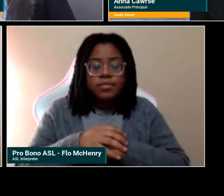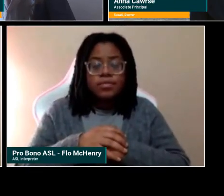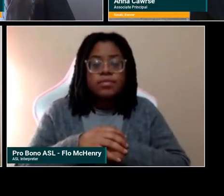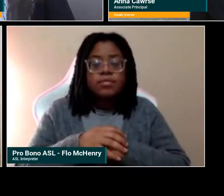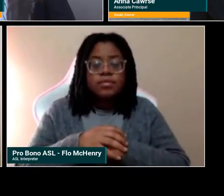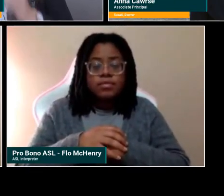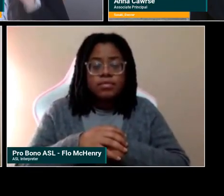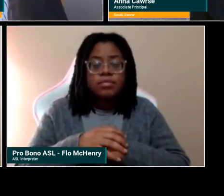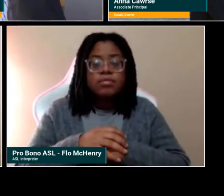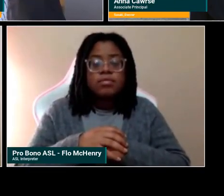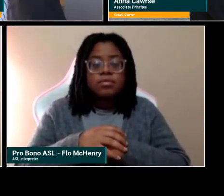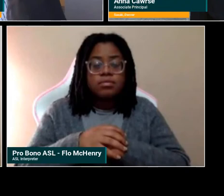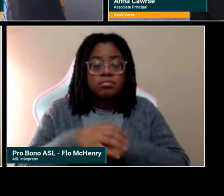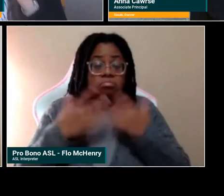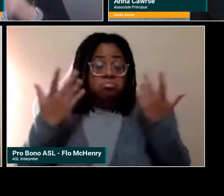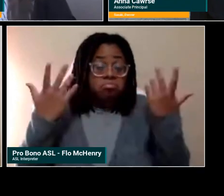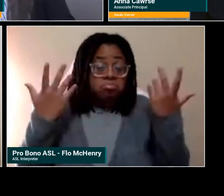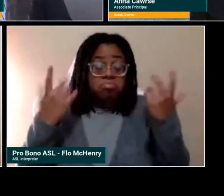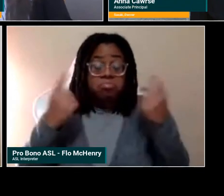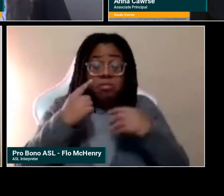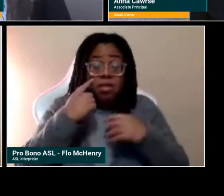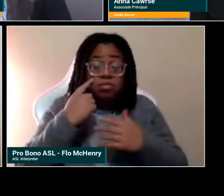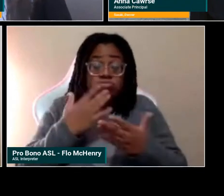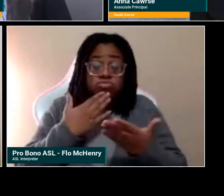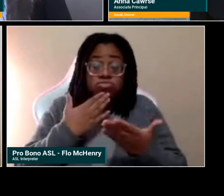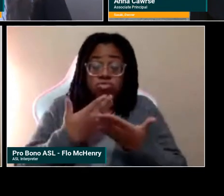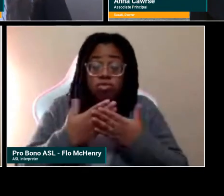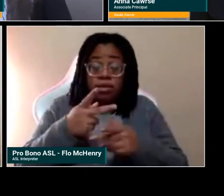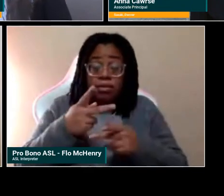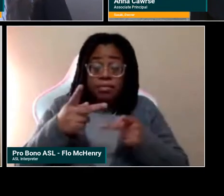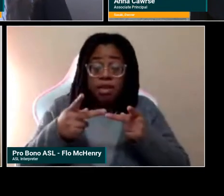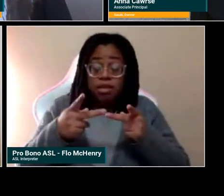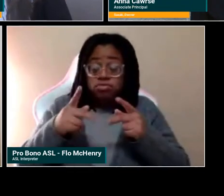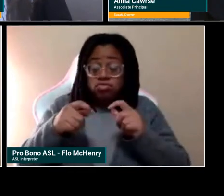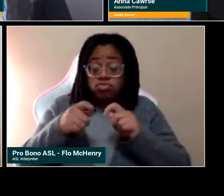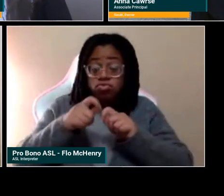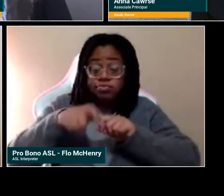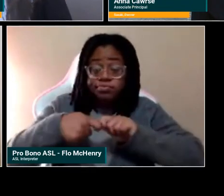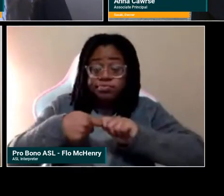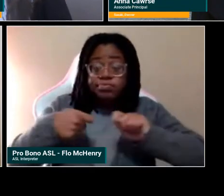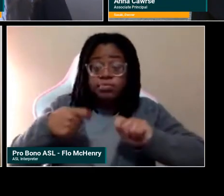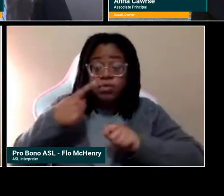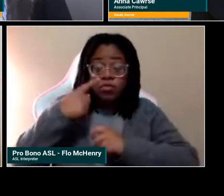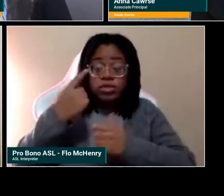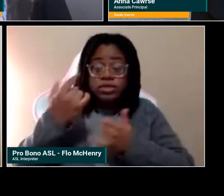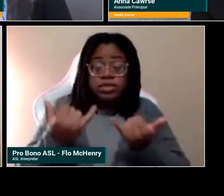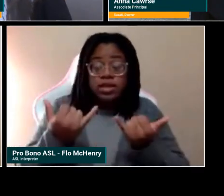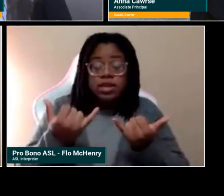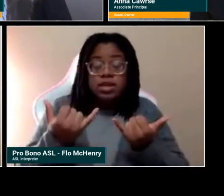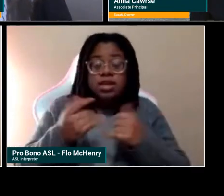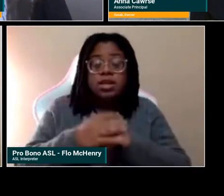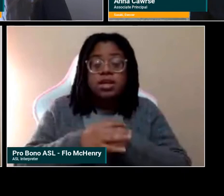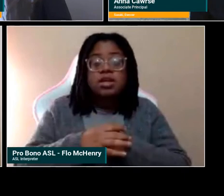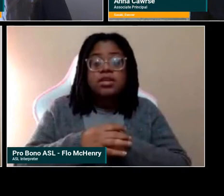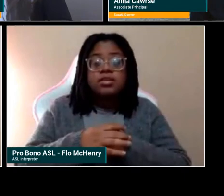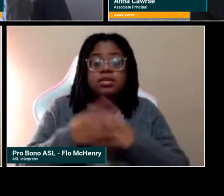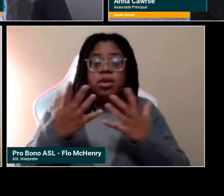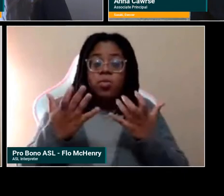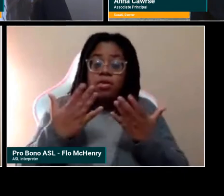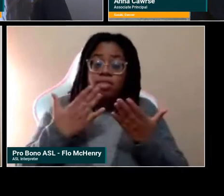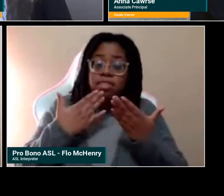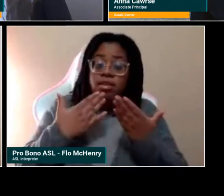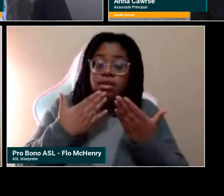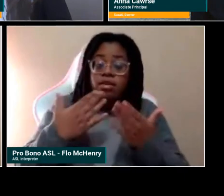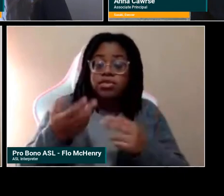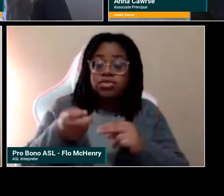And that, I think, is probably just a good place to close us out for the day. I want to thank